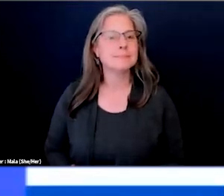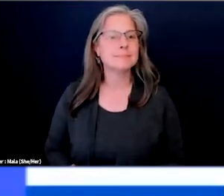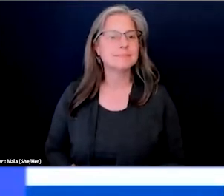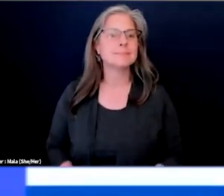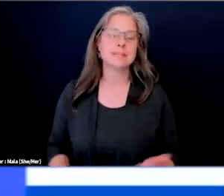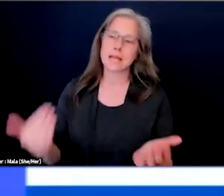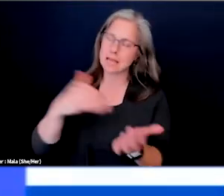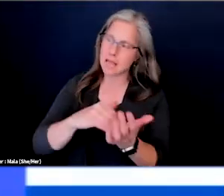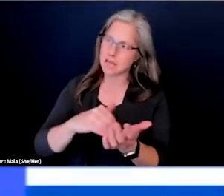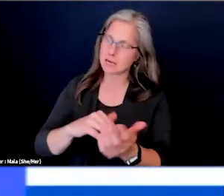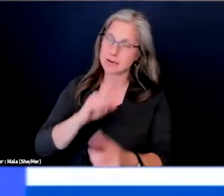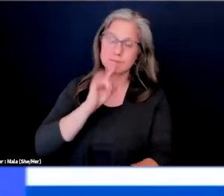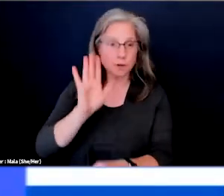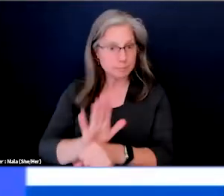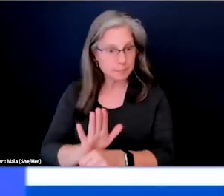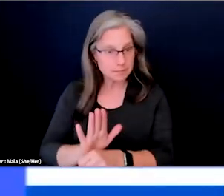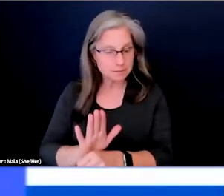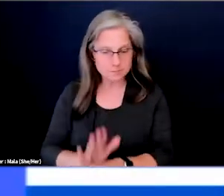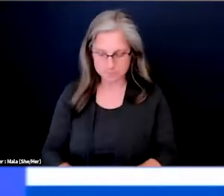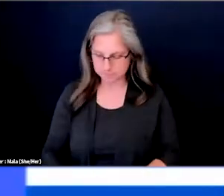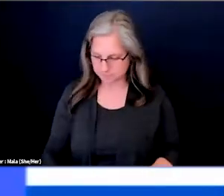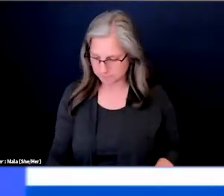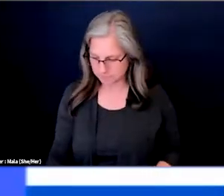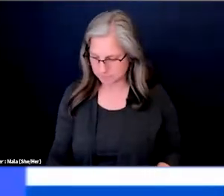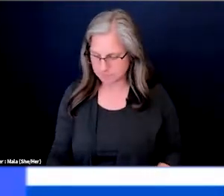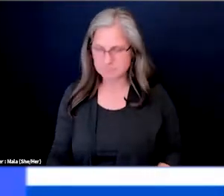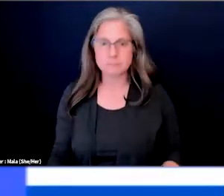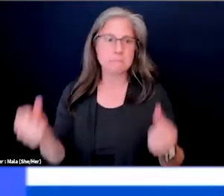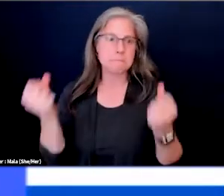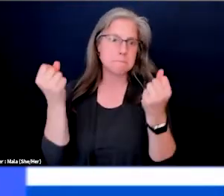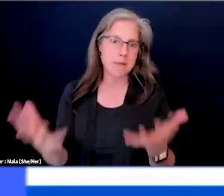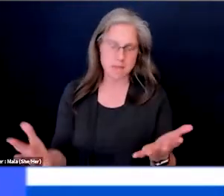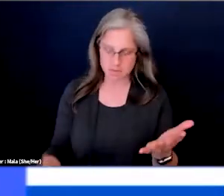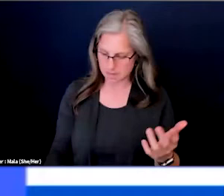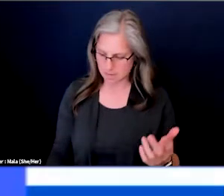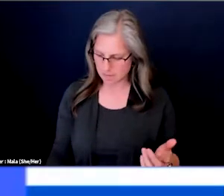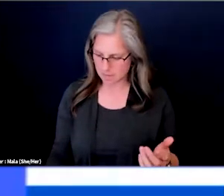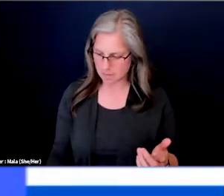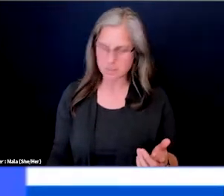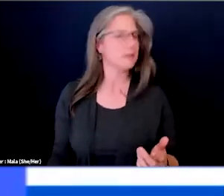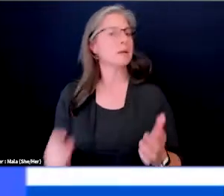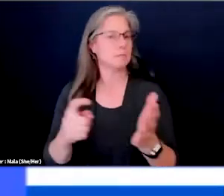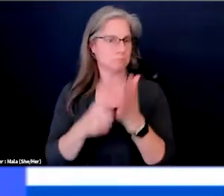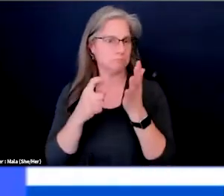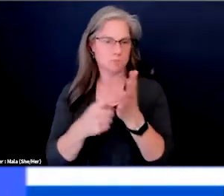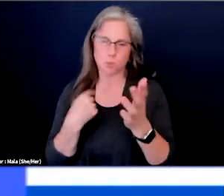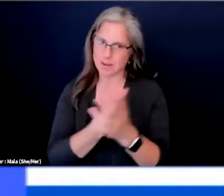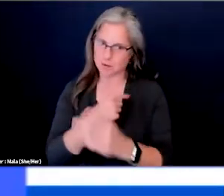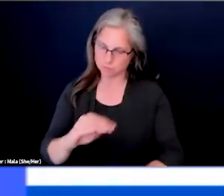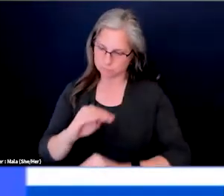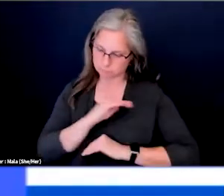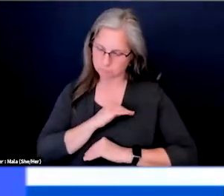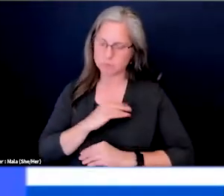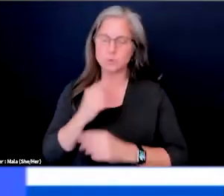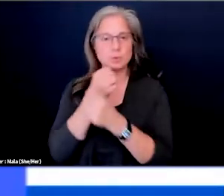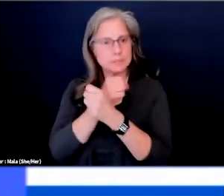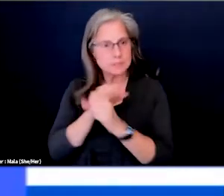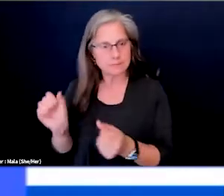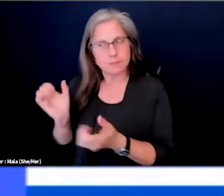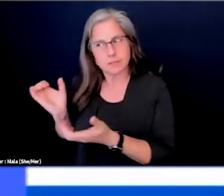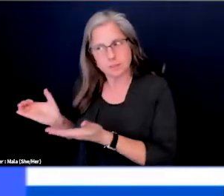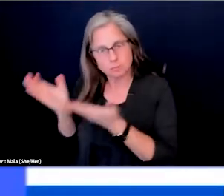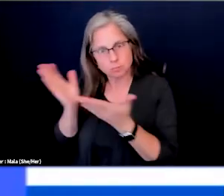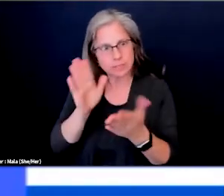Again, affirming that there are a number of requirements that we needed to meet in order to safely return students